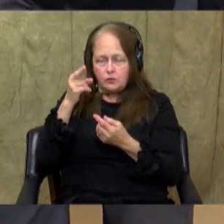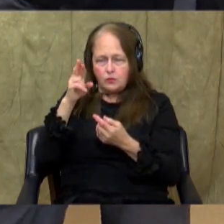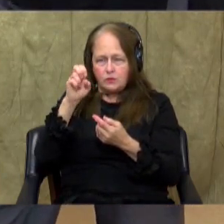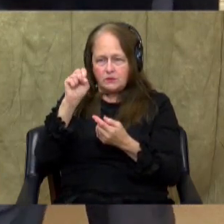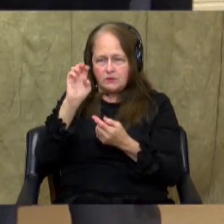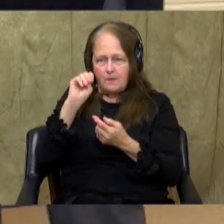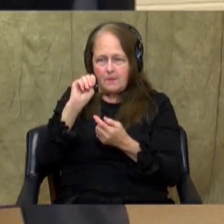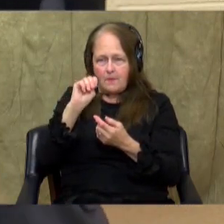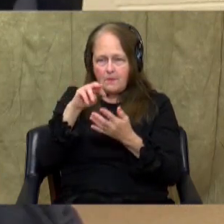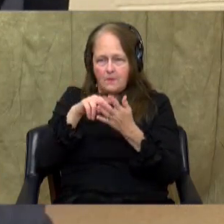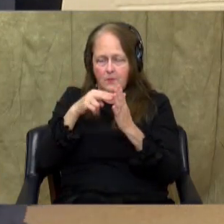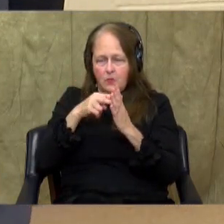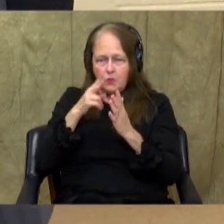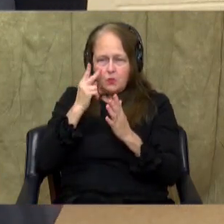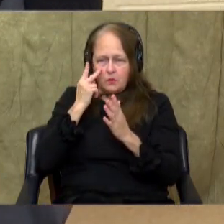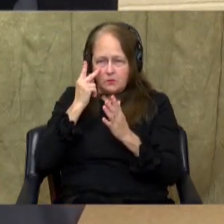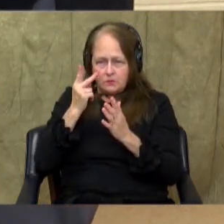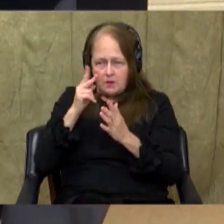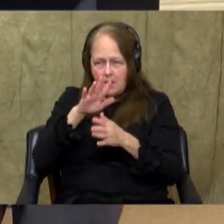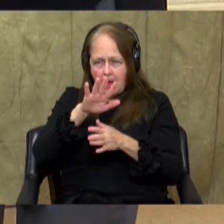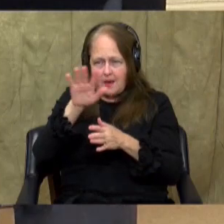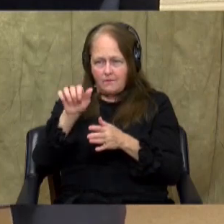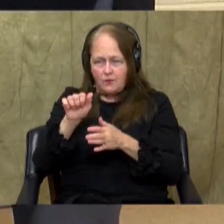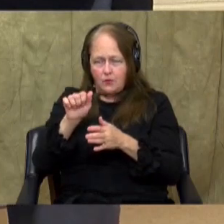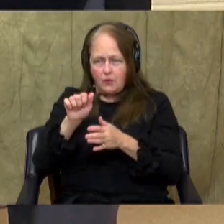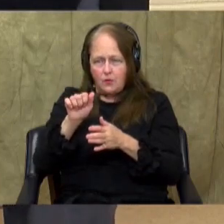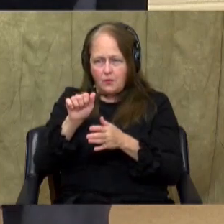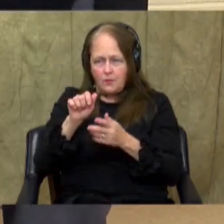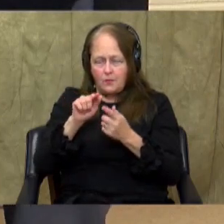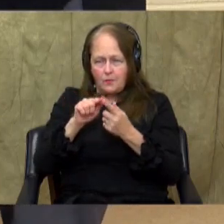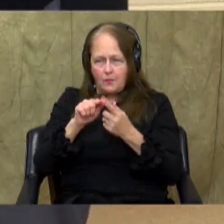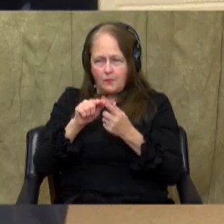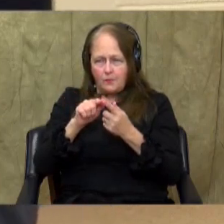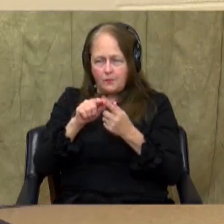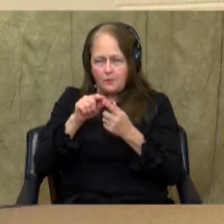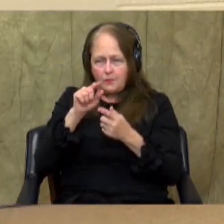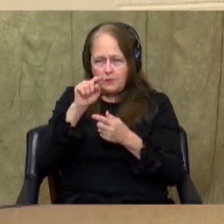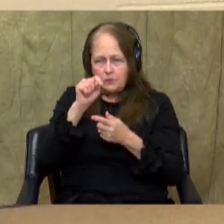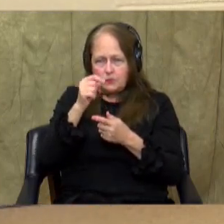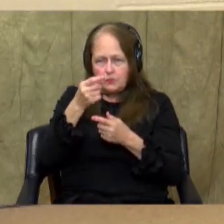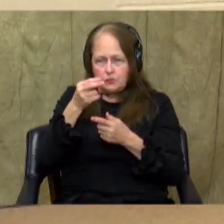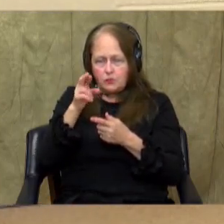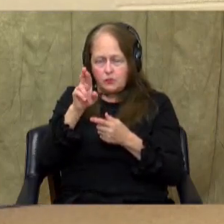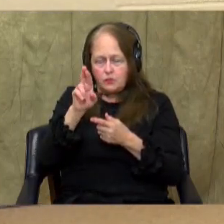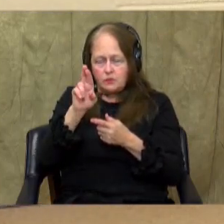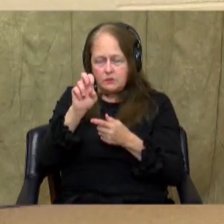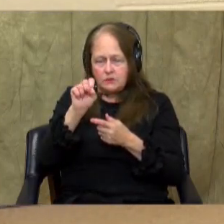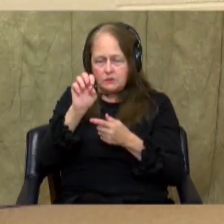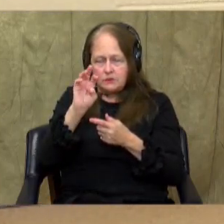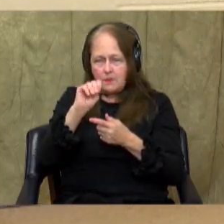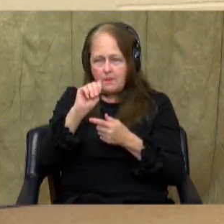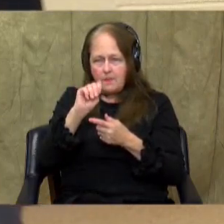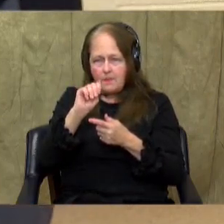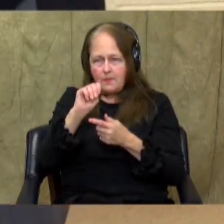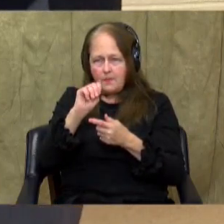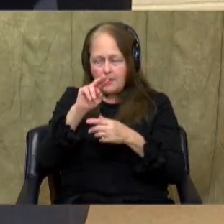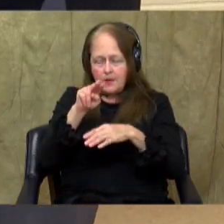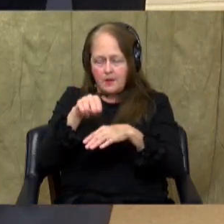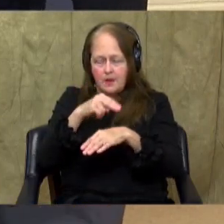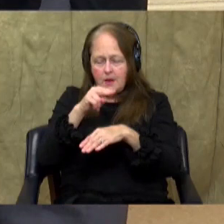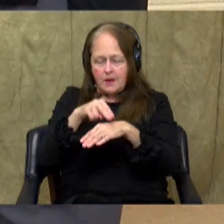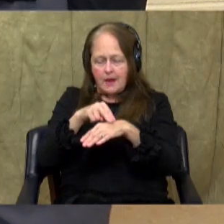seen before, and you're going to see this in Africa as well. This is called tourism, okay, you see the word tourism, in